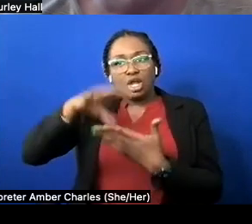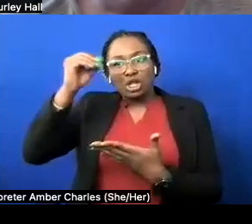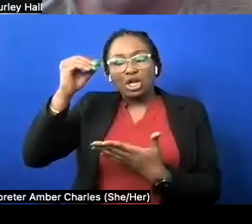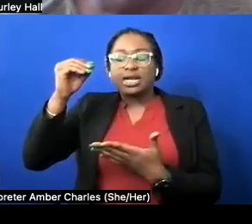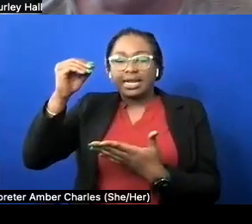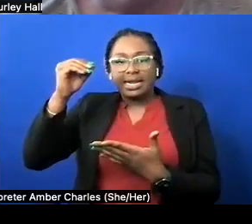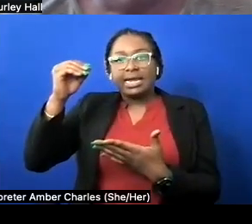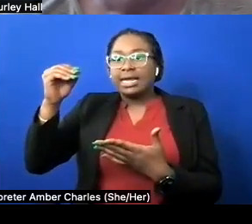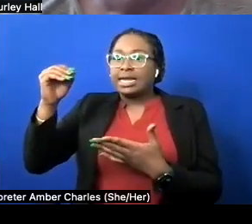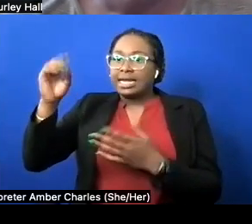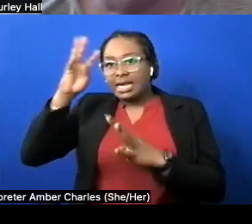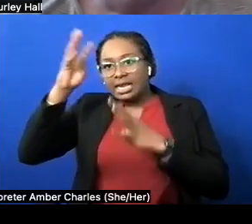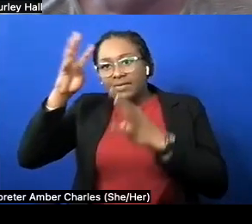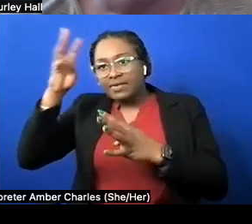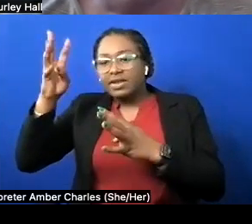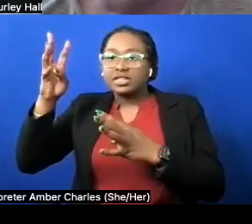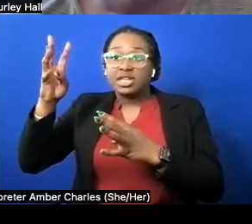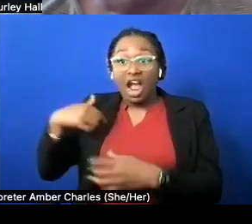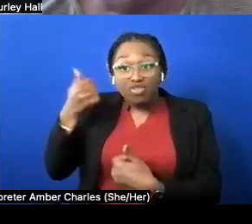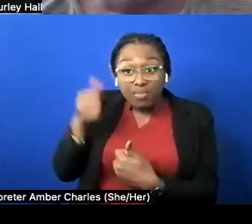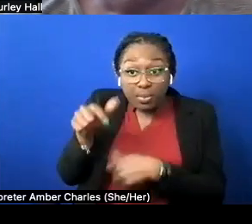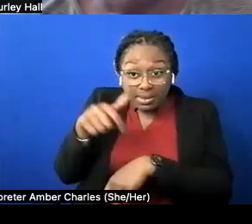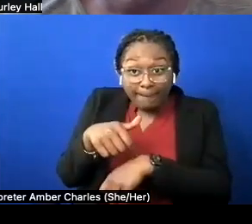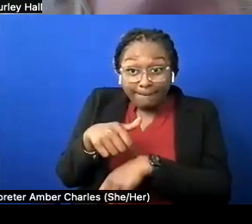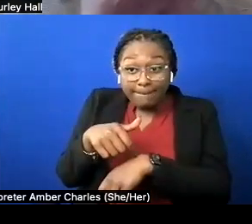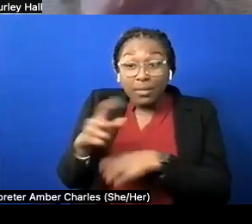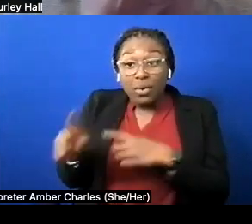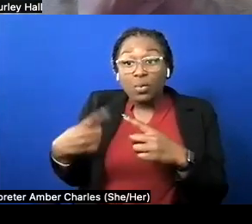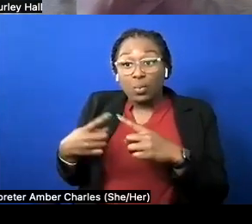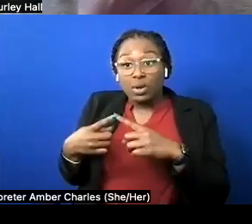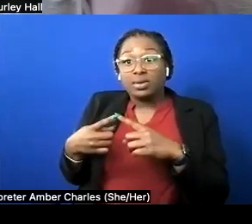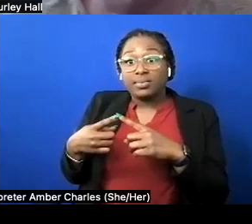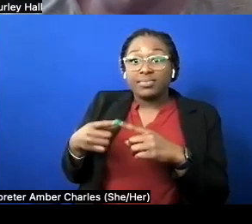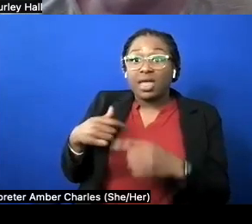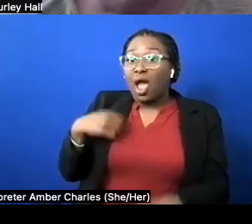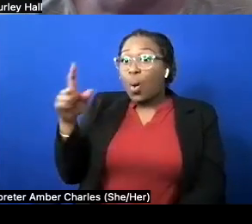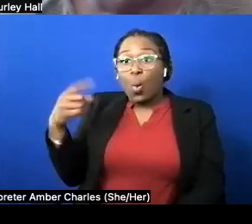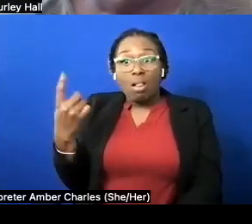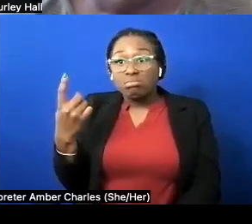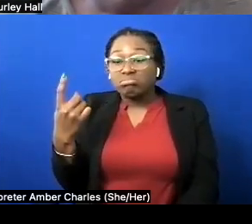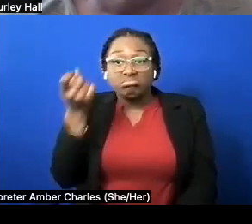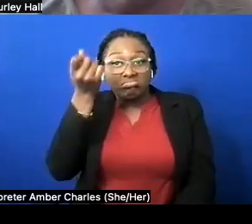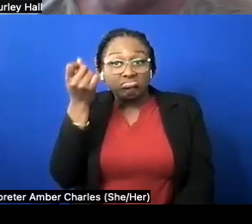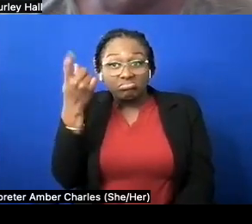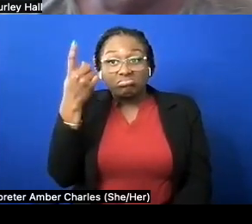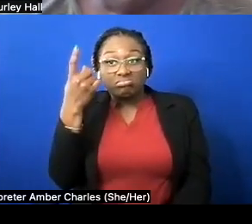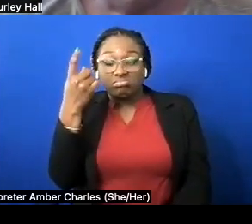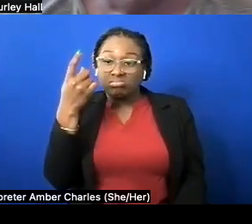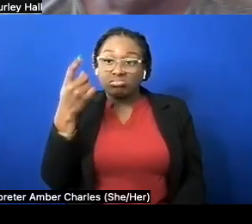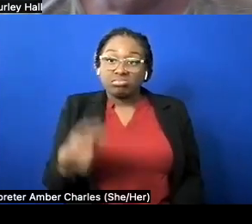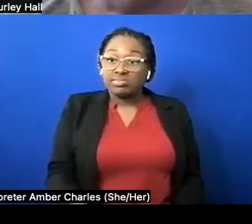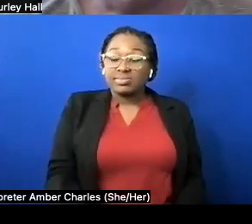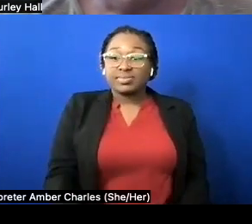Group. Like, I remember a time where I only understood